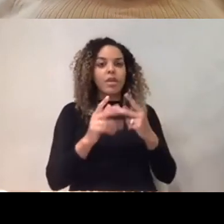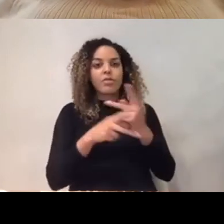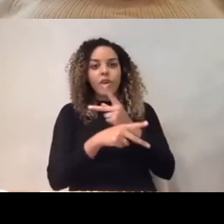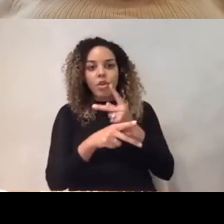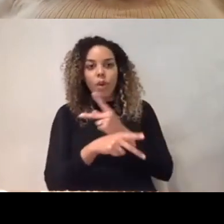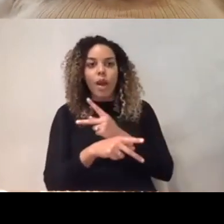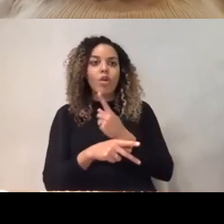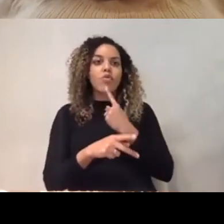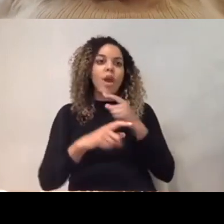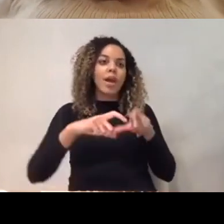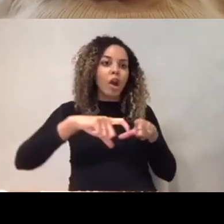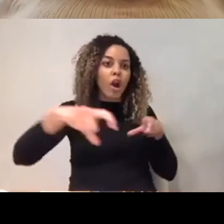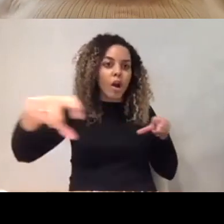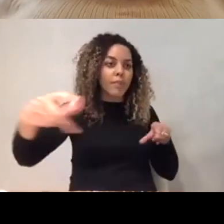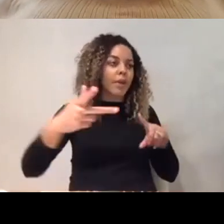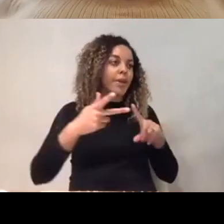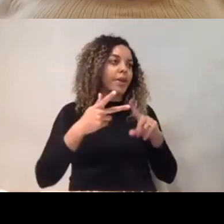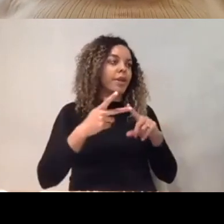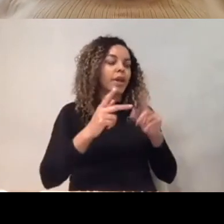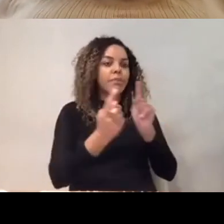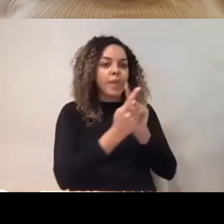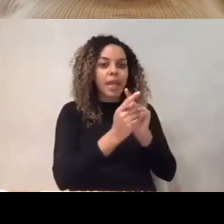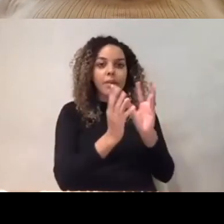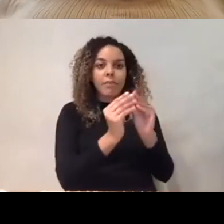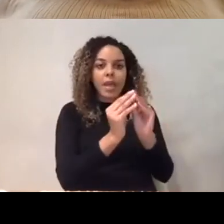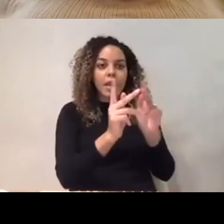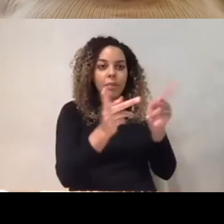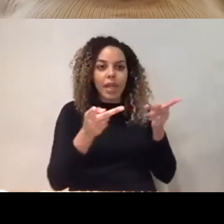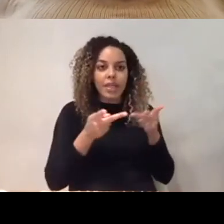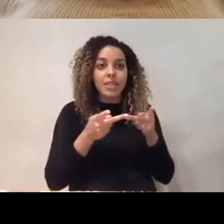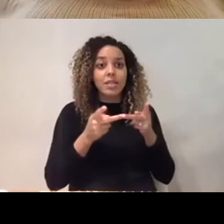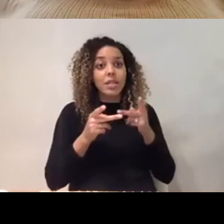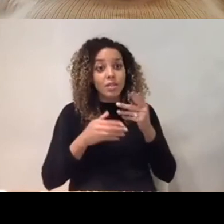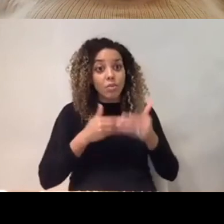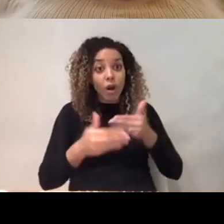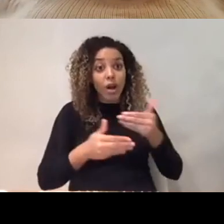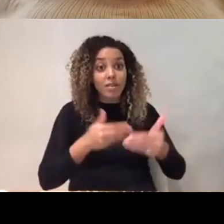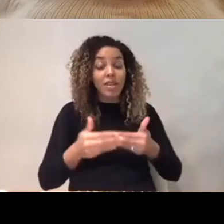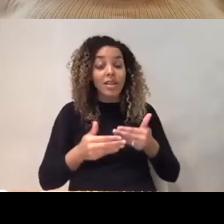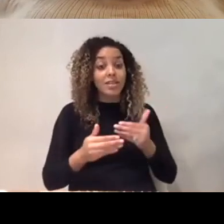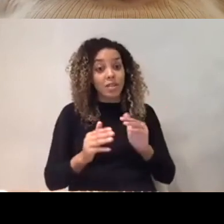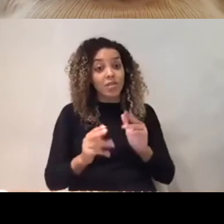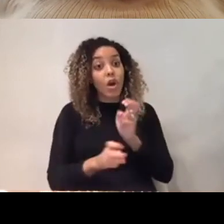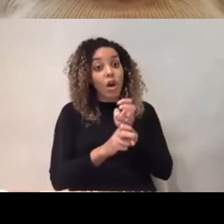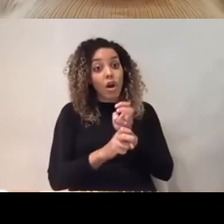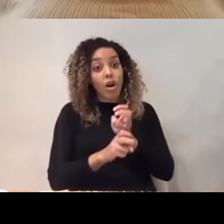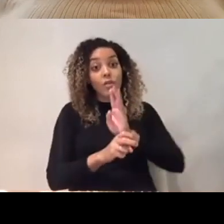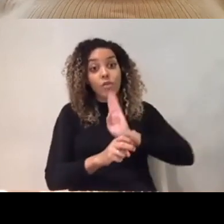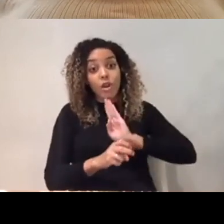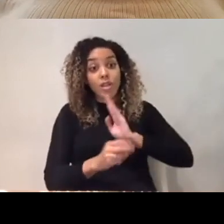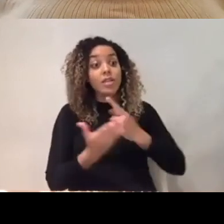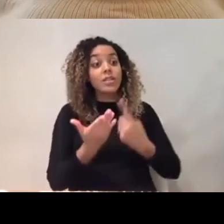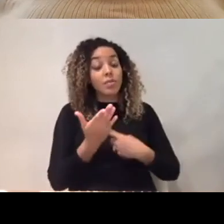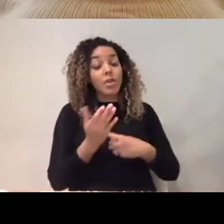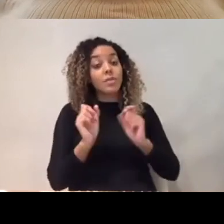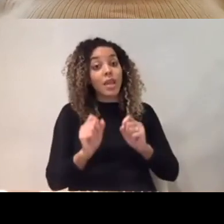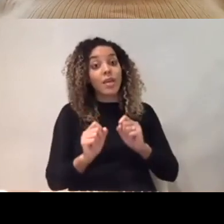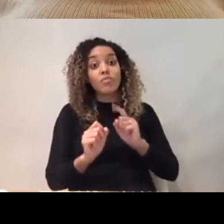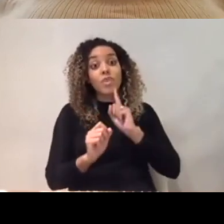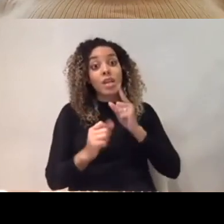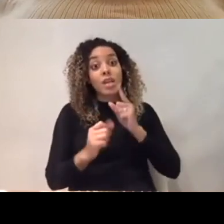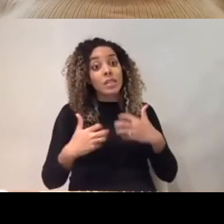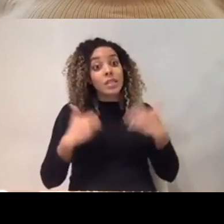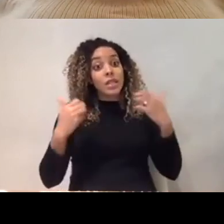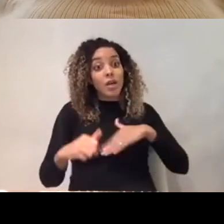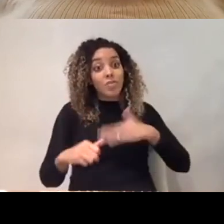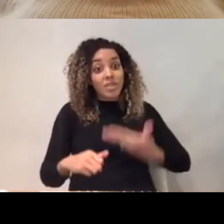I mean, it's a process, and it's hard and it's frustrating, and at times it can be very upsetting. But if